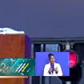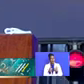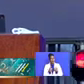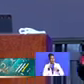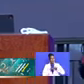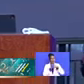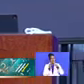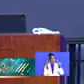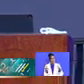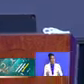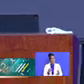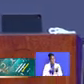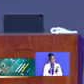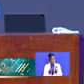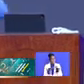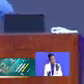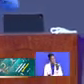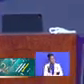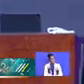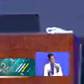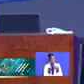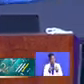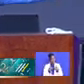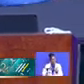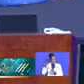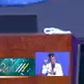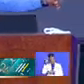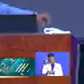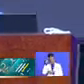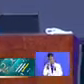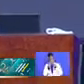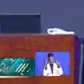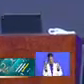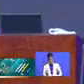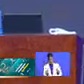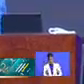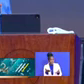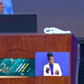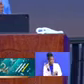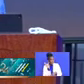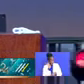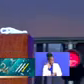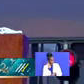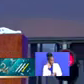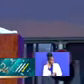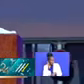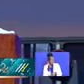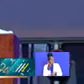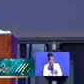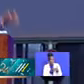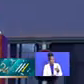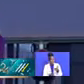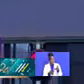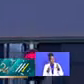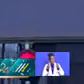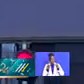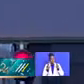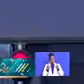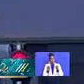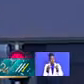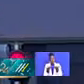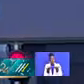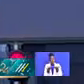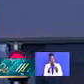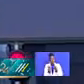auor then it means there might be an evil auor you didn't hear what I'm saying because there is no